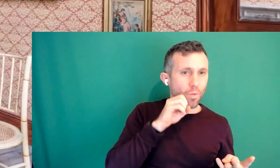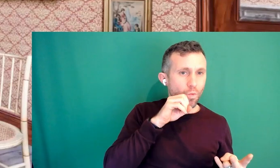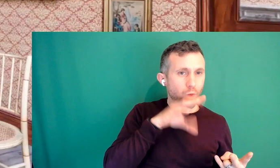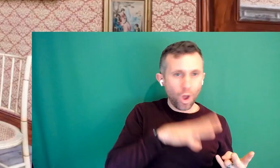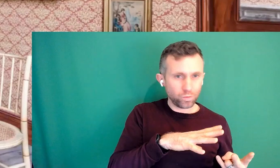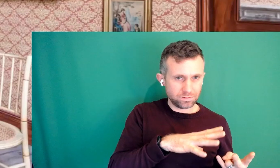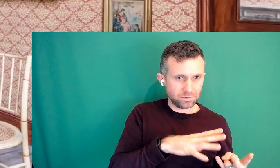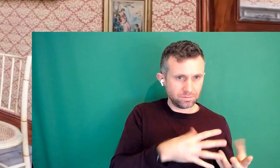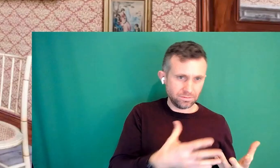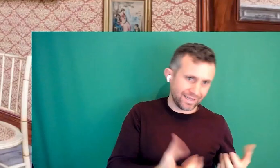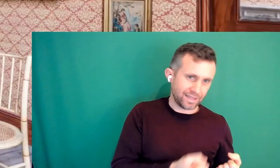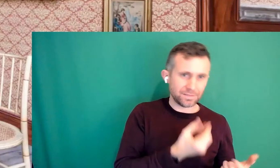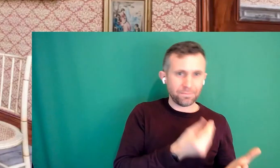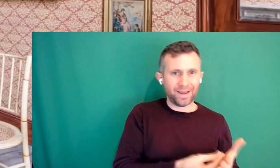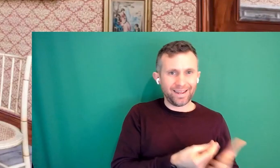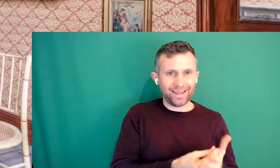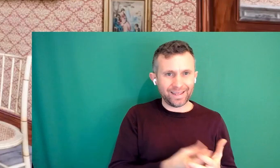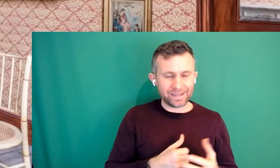specific tours.